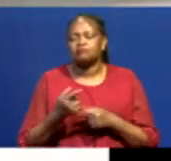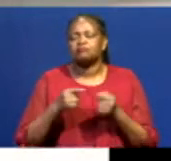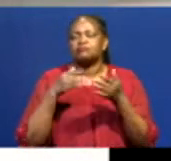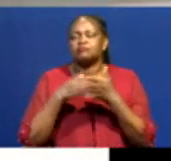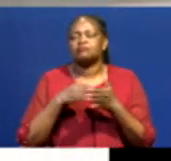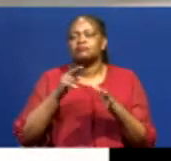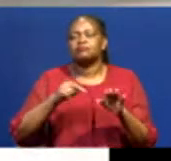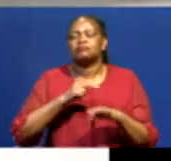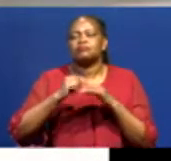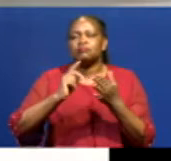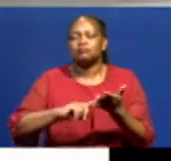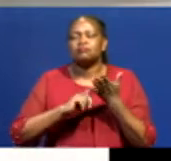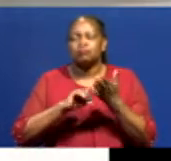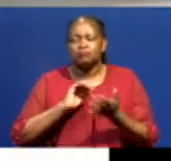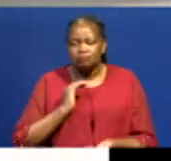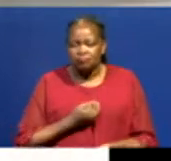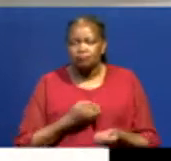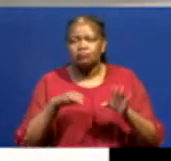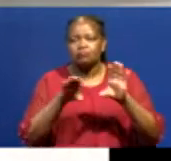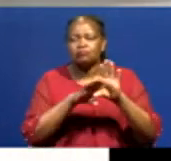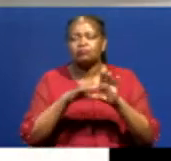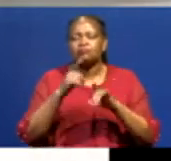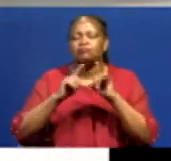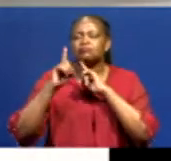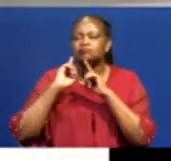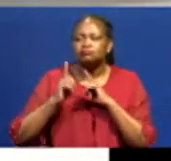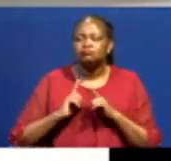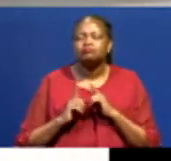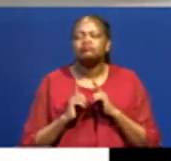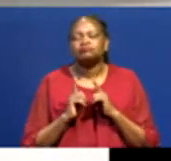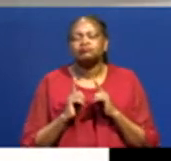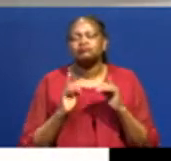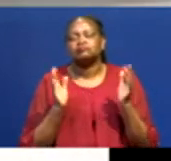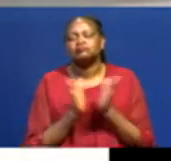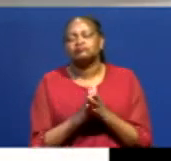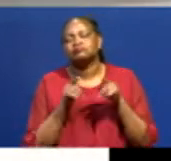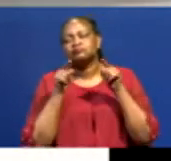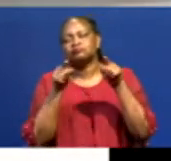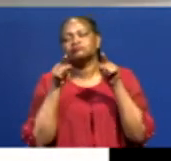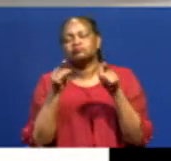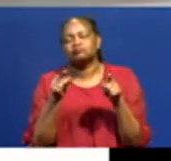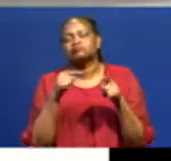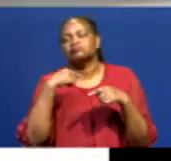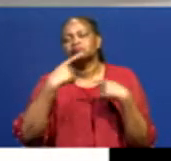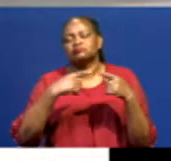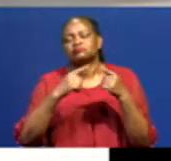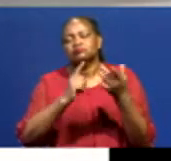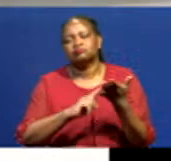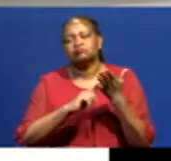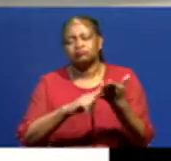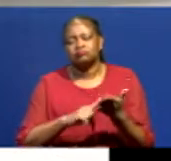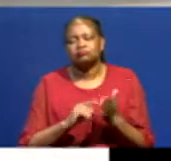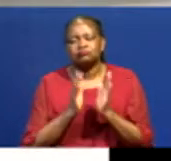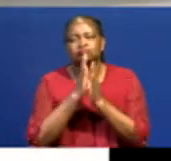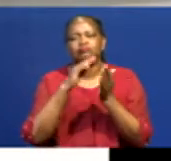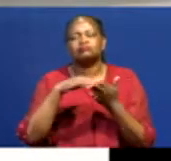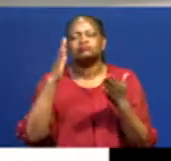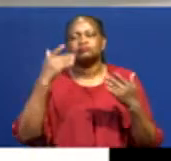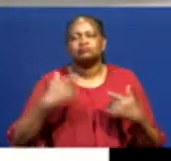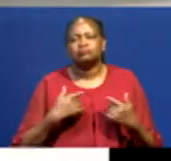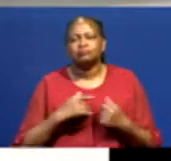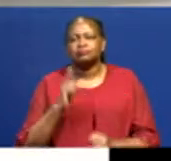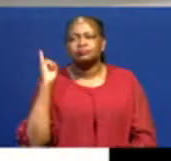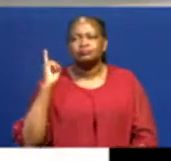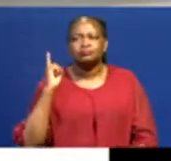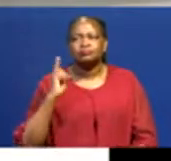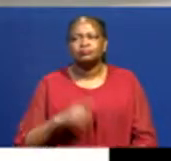Dialogue Committee to its members from talking, from poking holes on the ongoing talks. Giveson Maina opens our